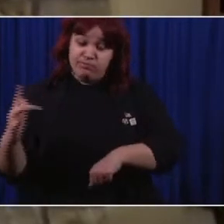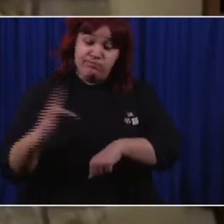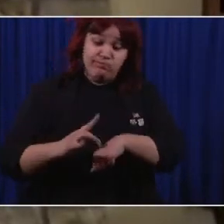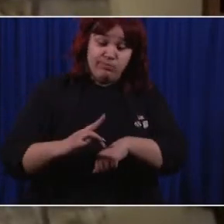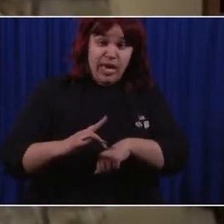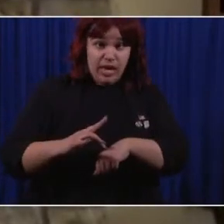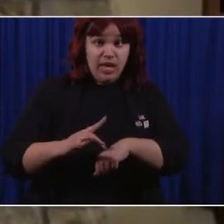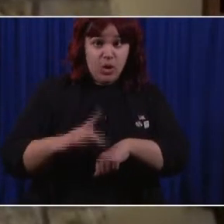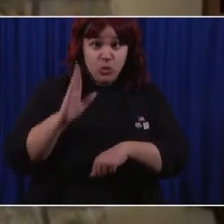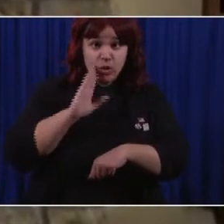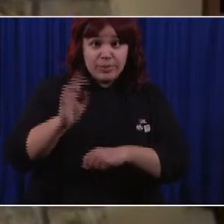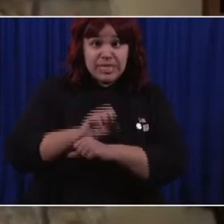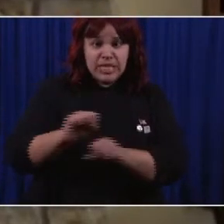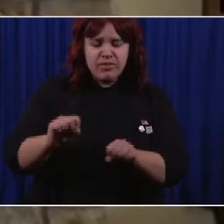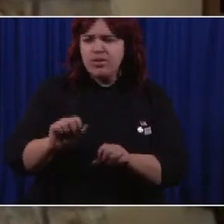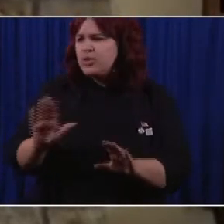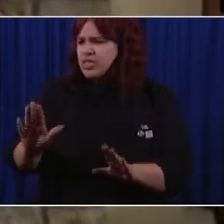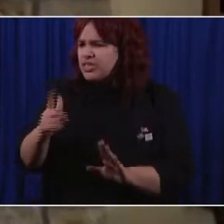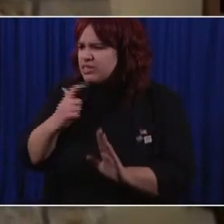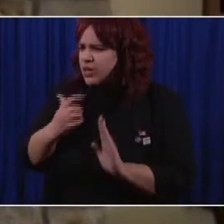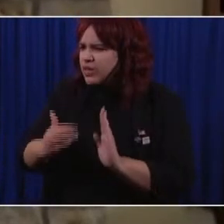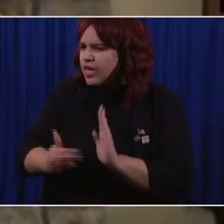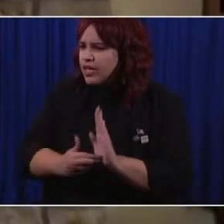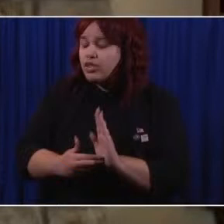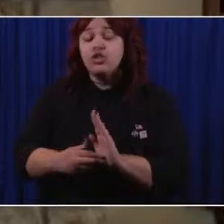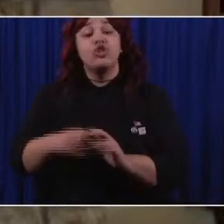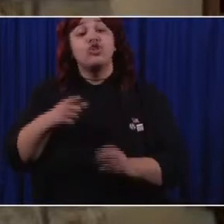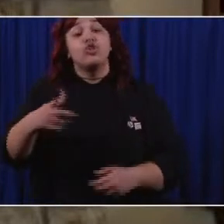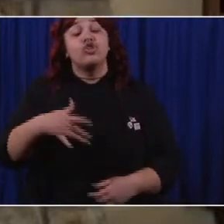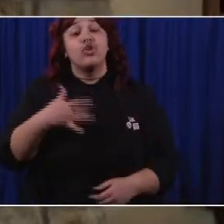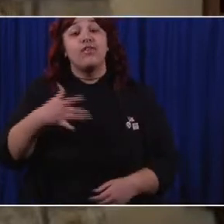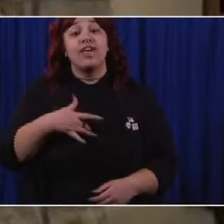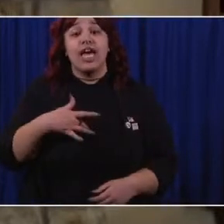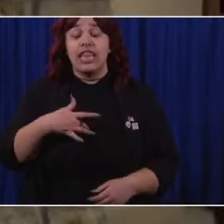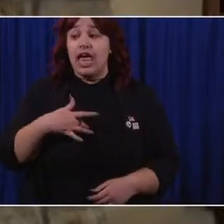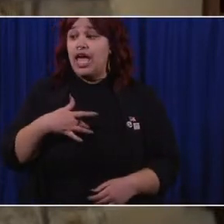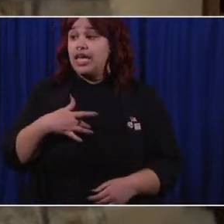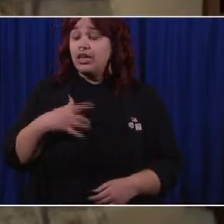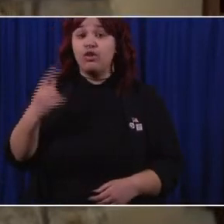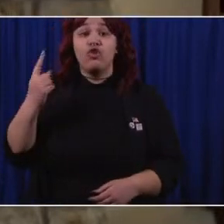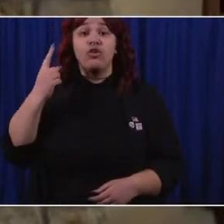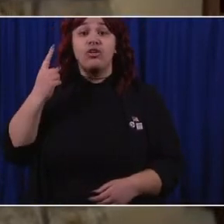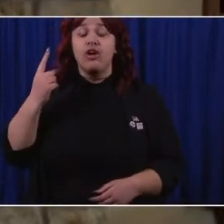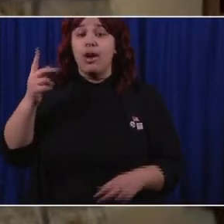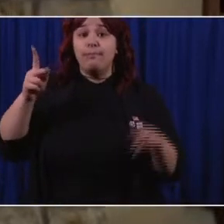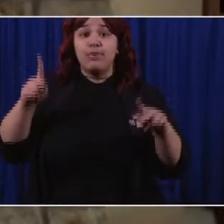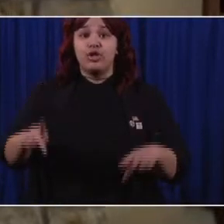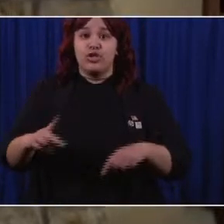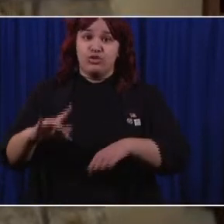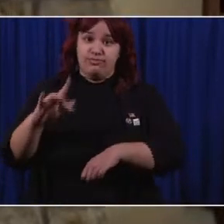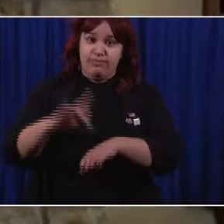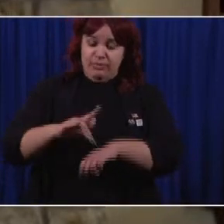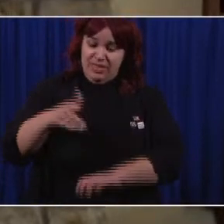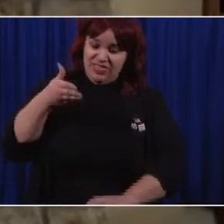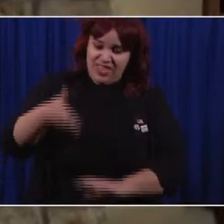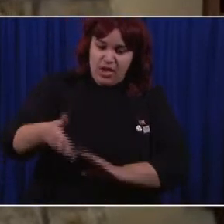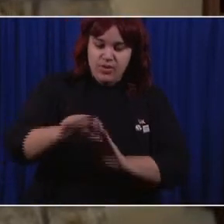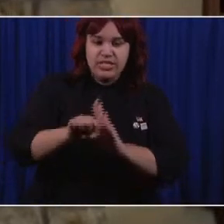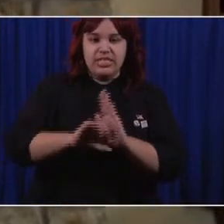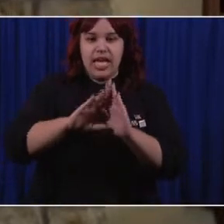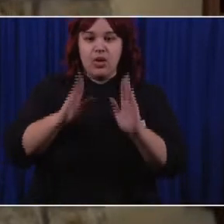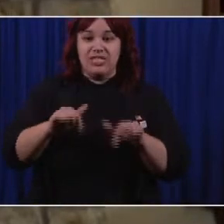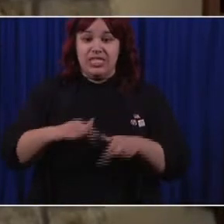what, Andy? Do I believe in that what? Do you believe it would be safe for somebody to even be at the State House this weekend?